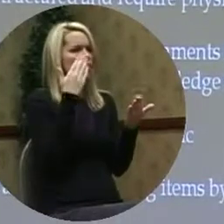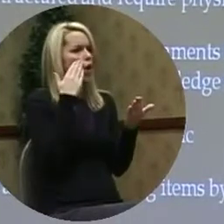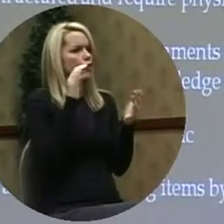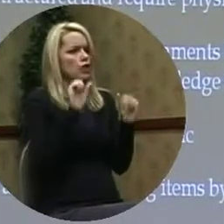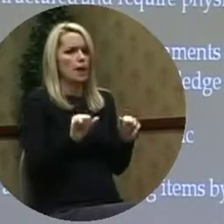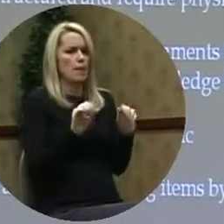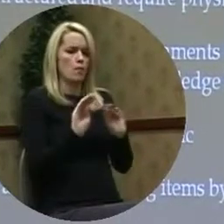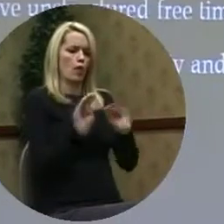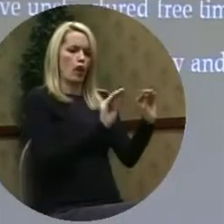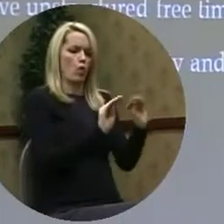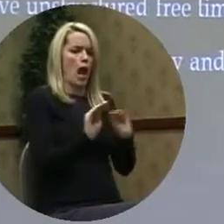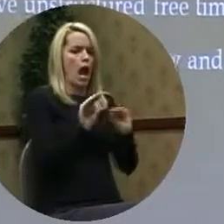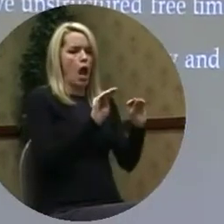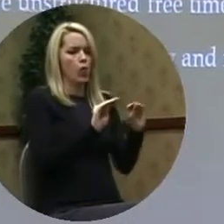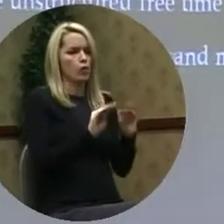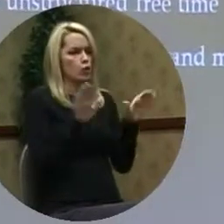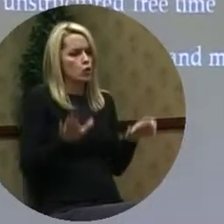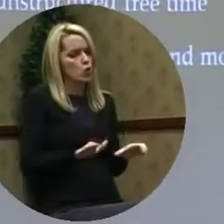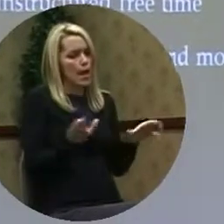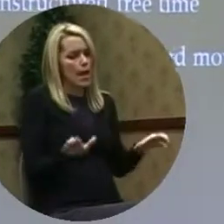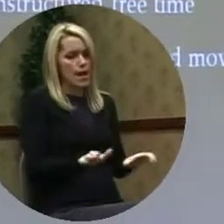around.